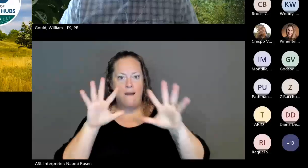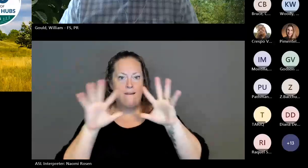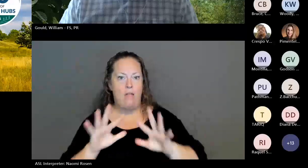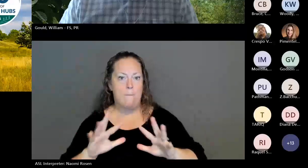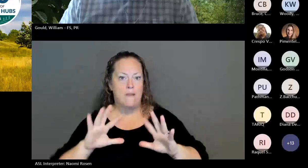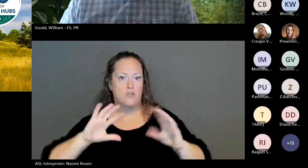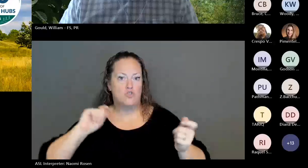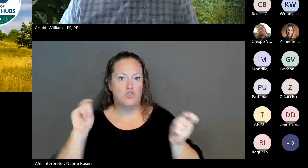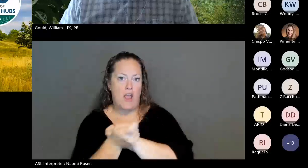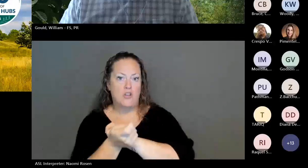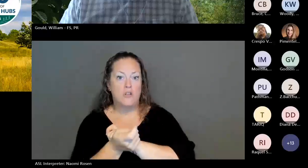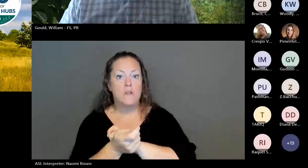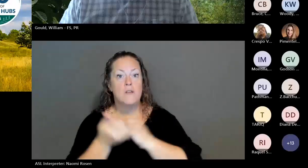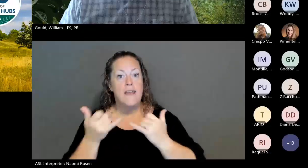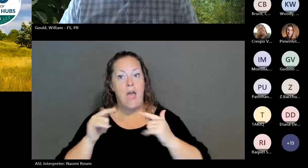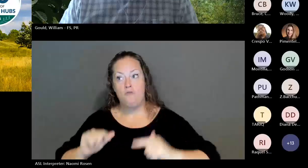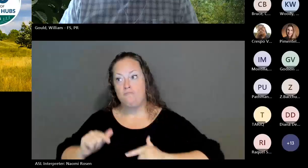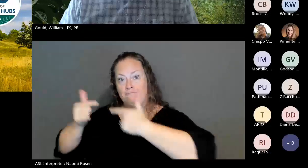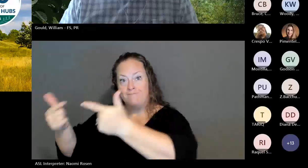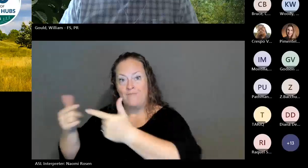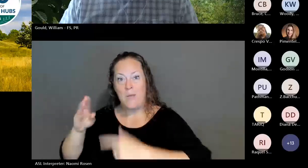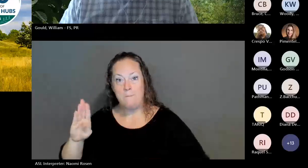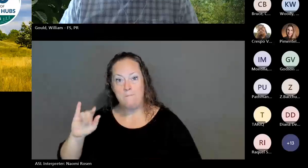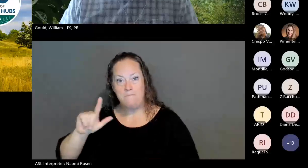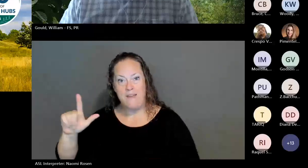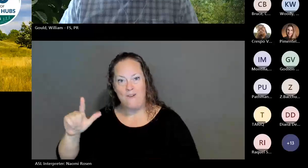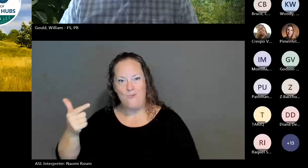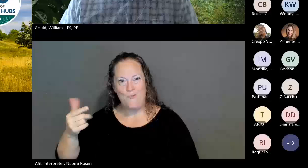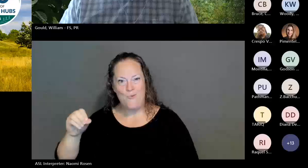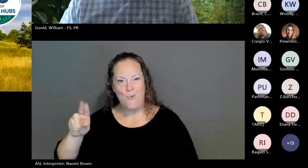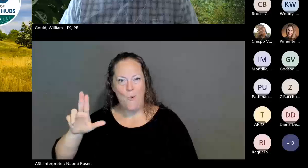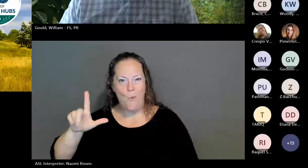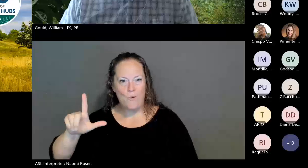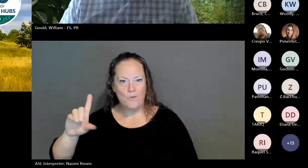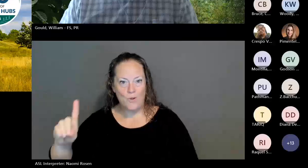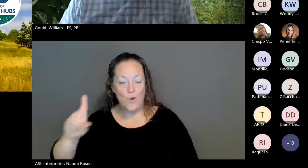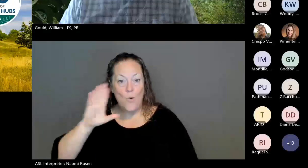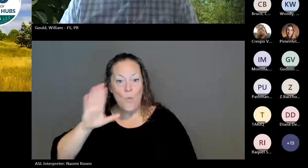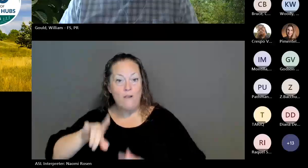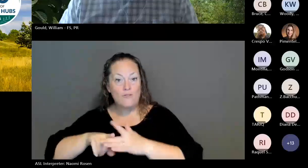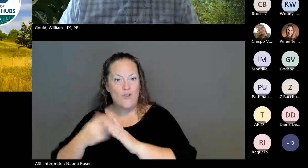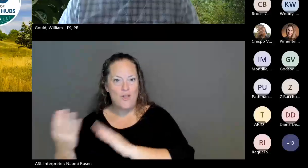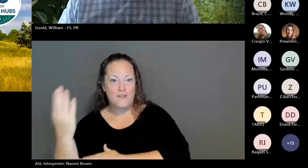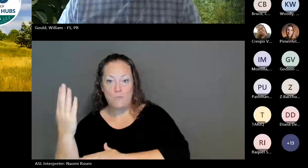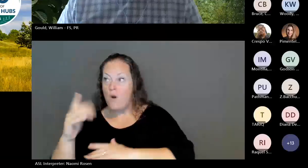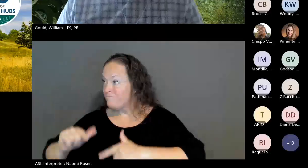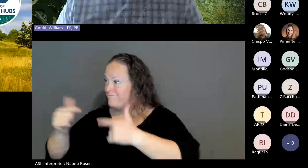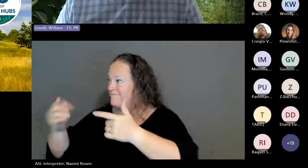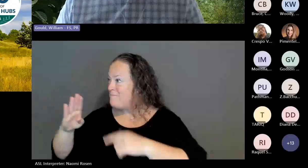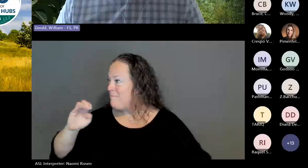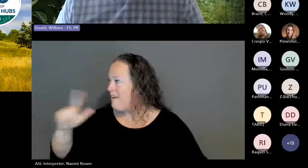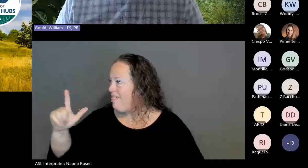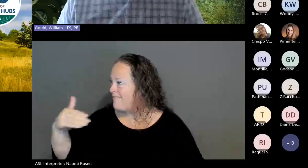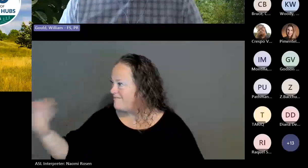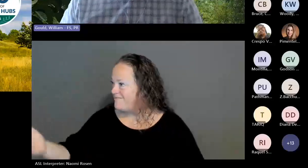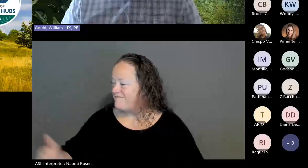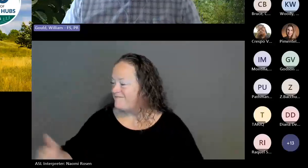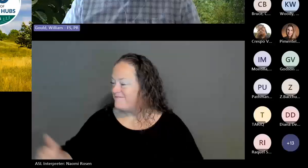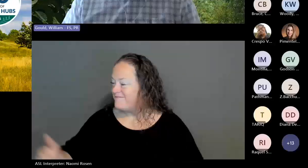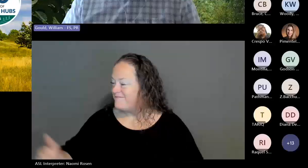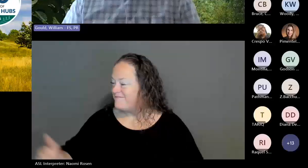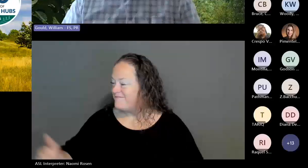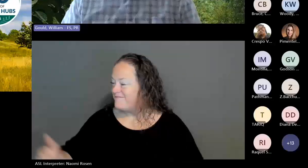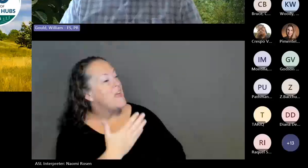it over to my colleague, Bill Gould, to get us started this morning. Bill, if you would. All right, thanks,